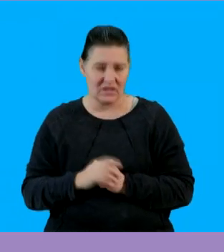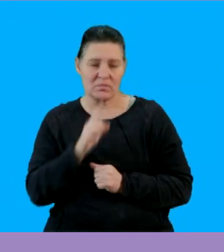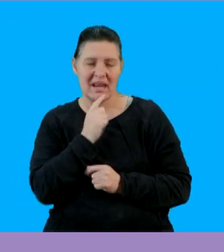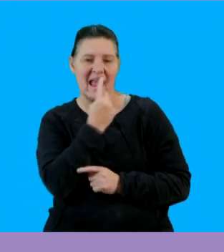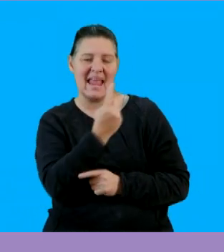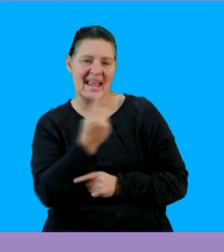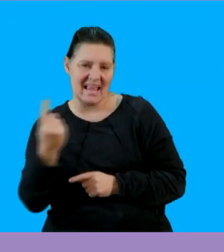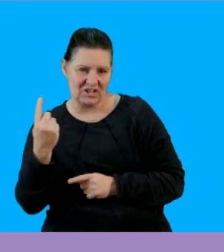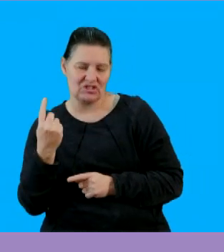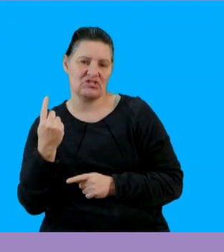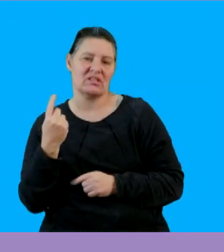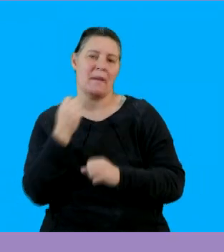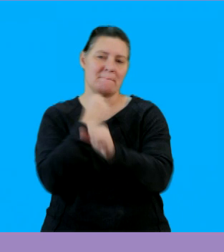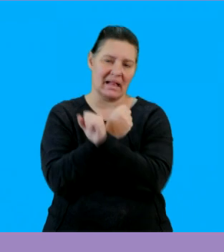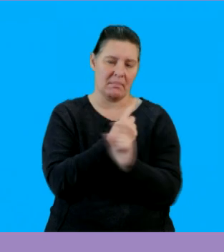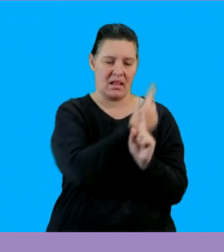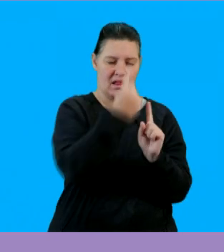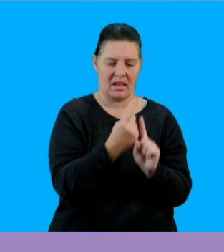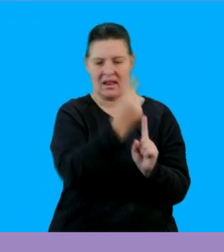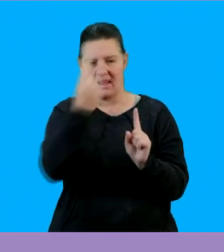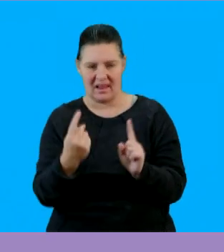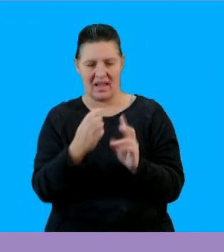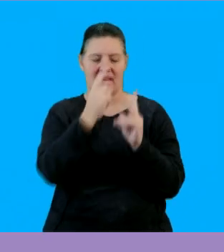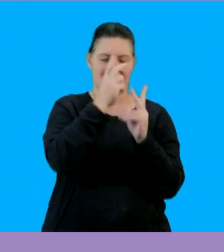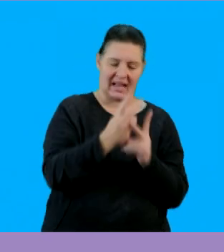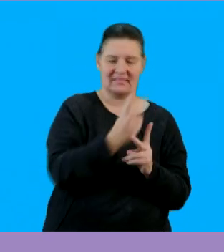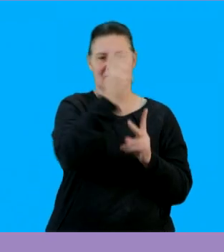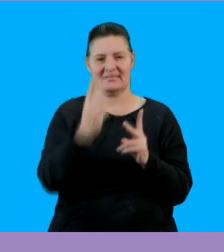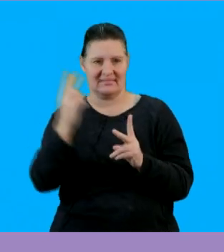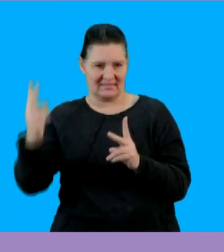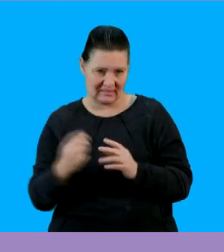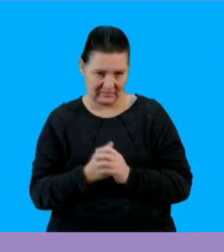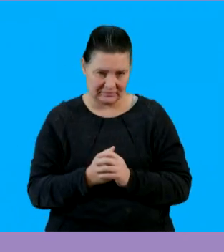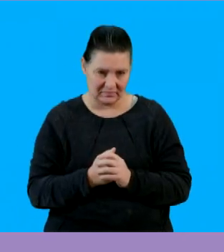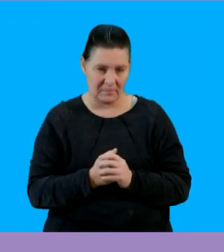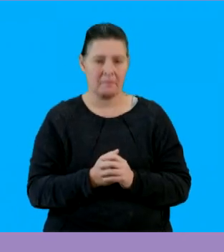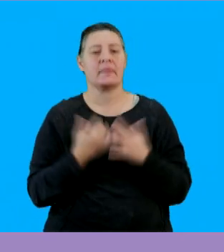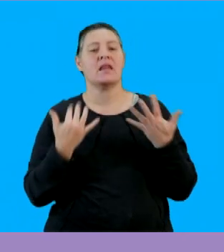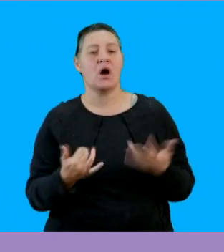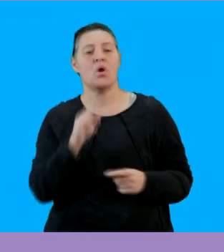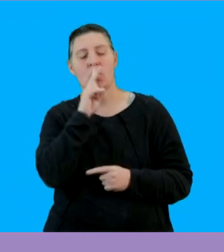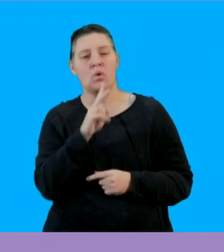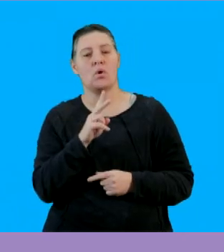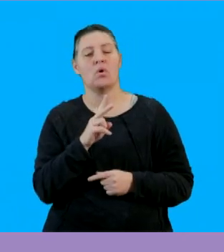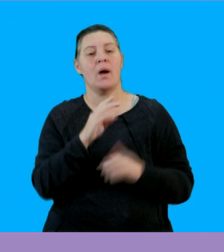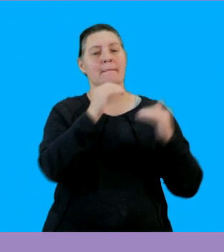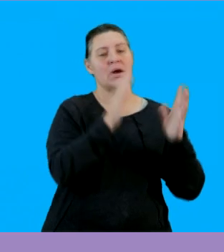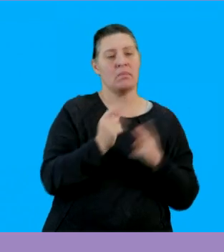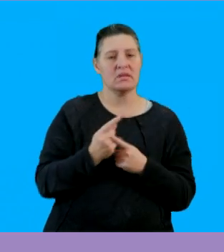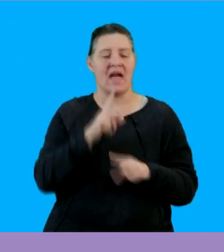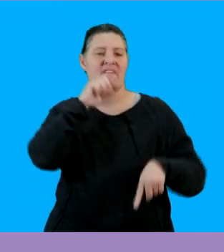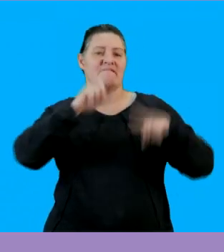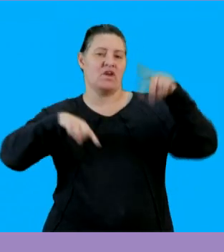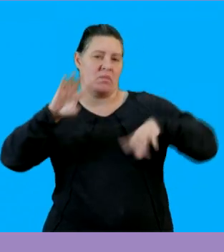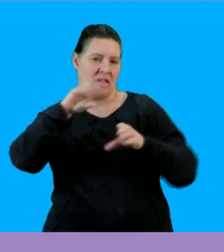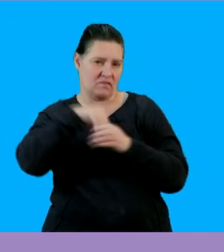one multiplies with each term in each binomial. Let's look at a binomials where there